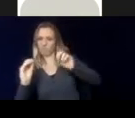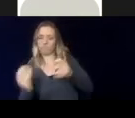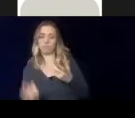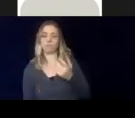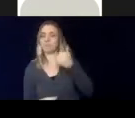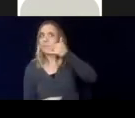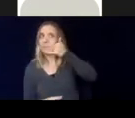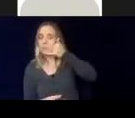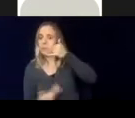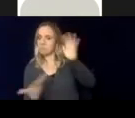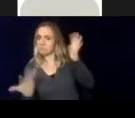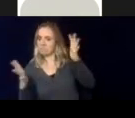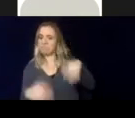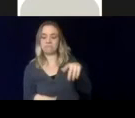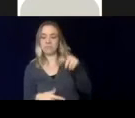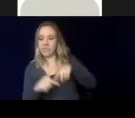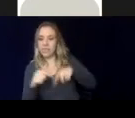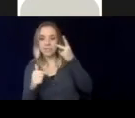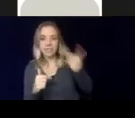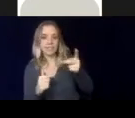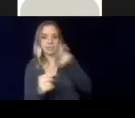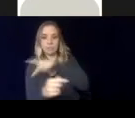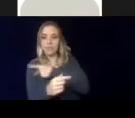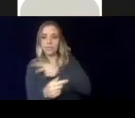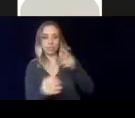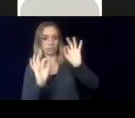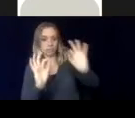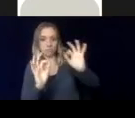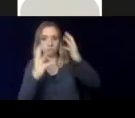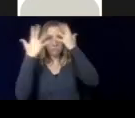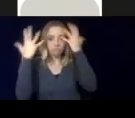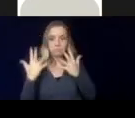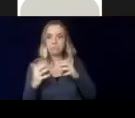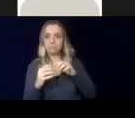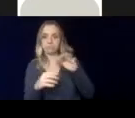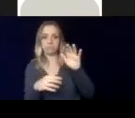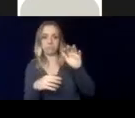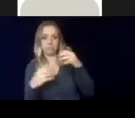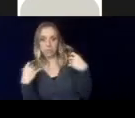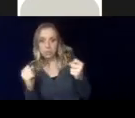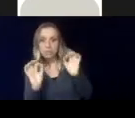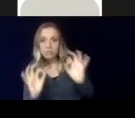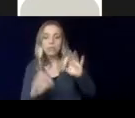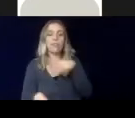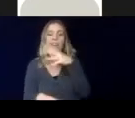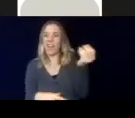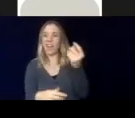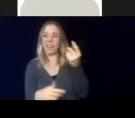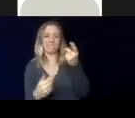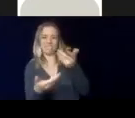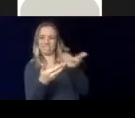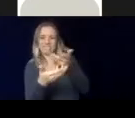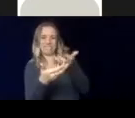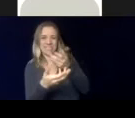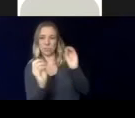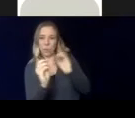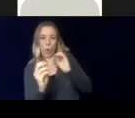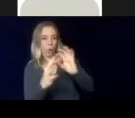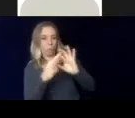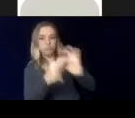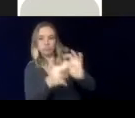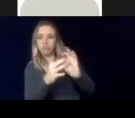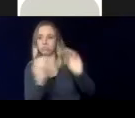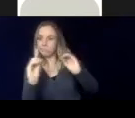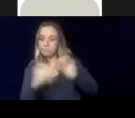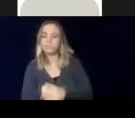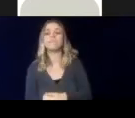also to develop a more meaningful relationship with the patient. And video relay service operators or